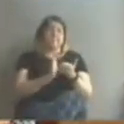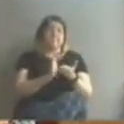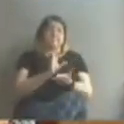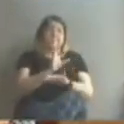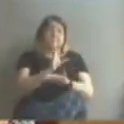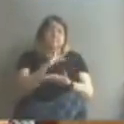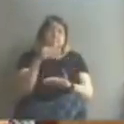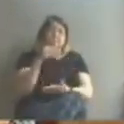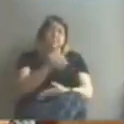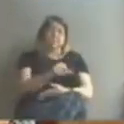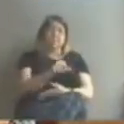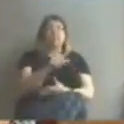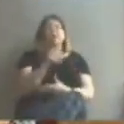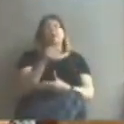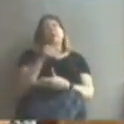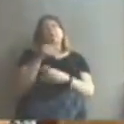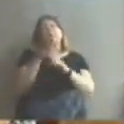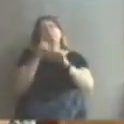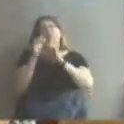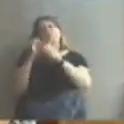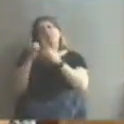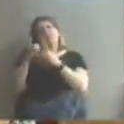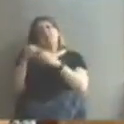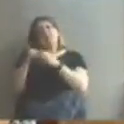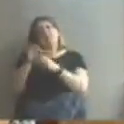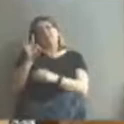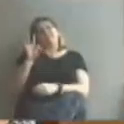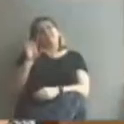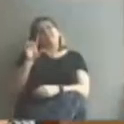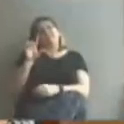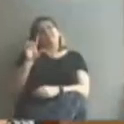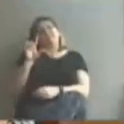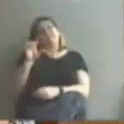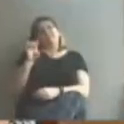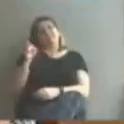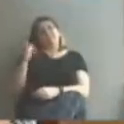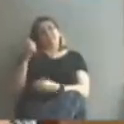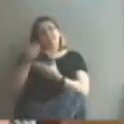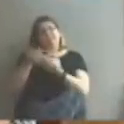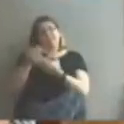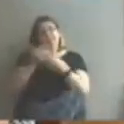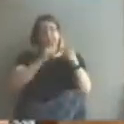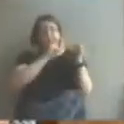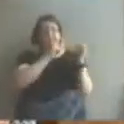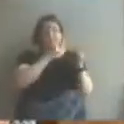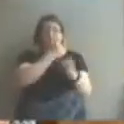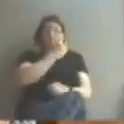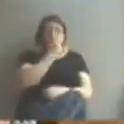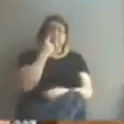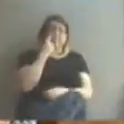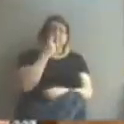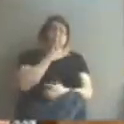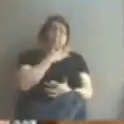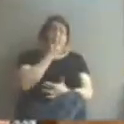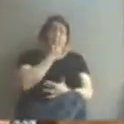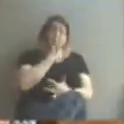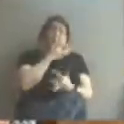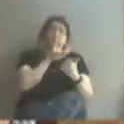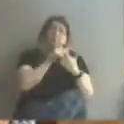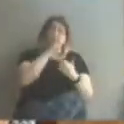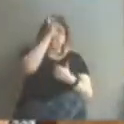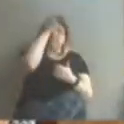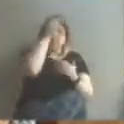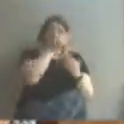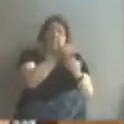departments within business services through their flex funds. The Title I, because of our concern with the